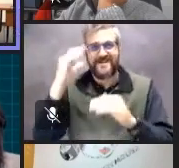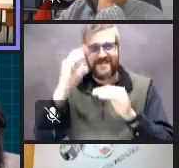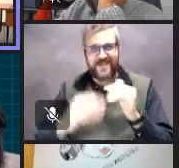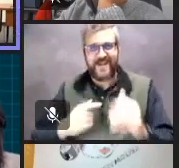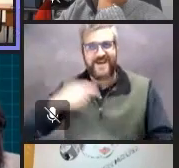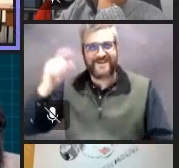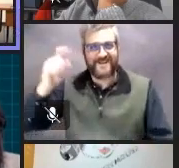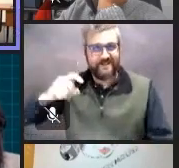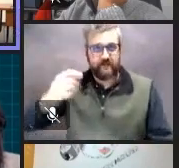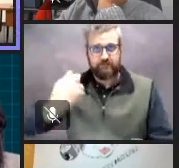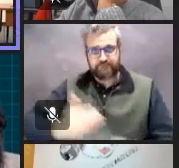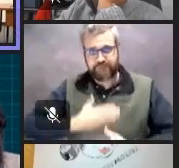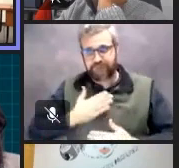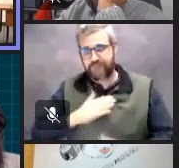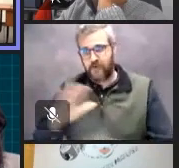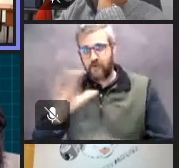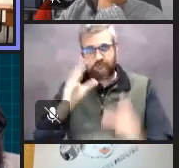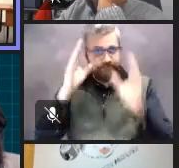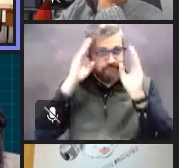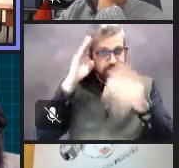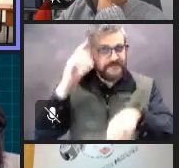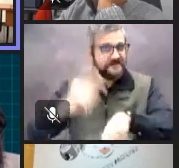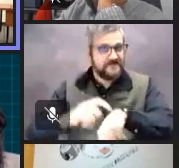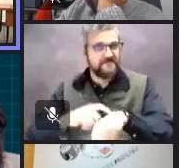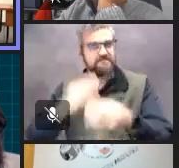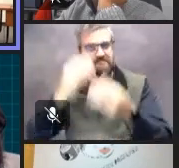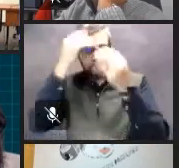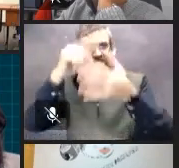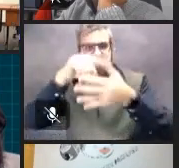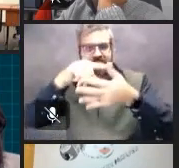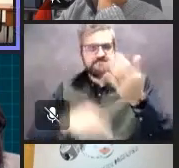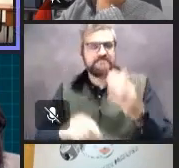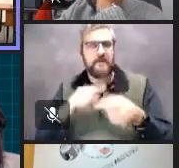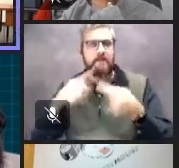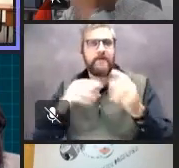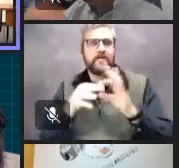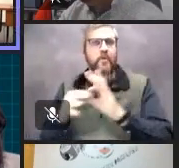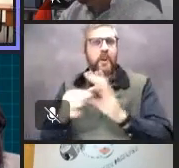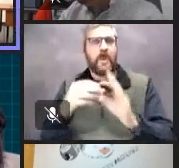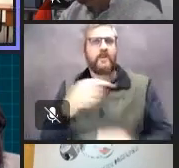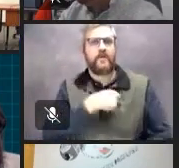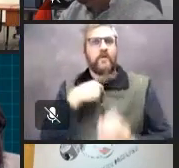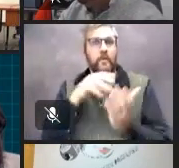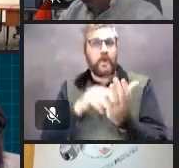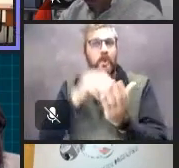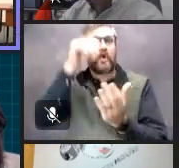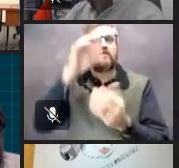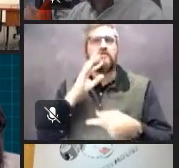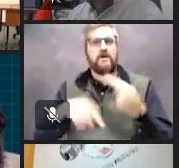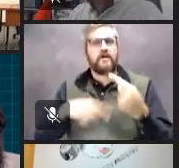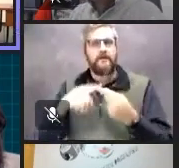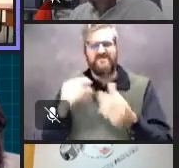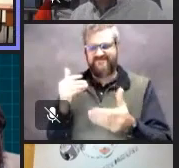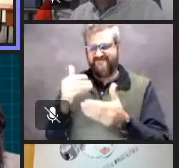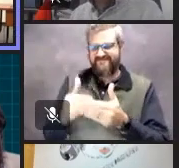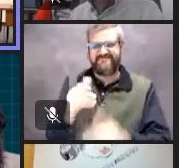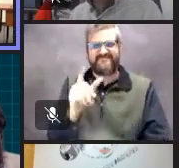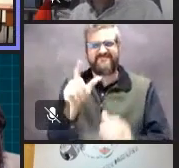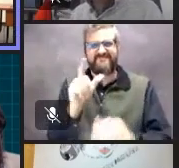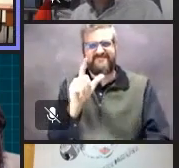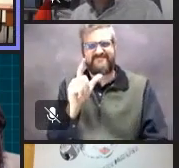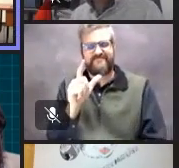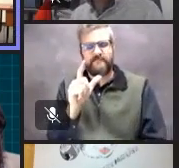needed to. I appreciate your time and attention. Just wanted to update you on United We Learn, talk a little bit about the upcoming legislative